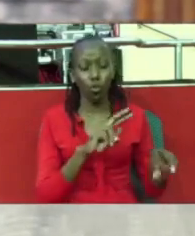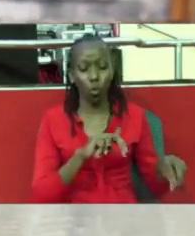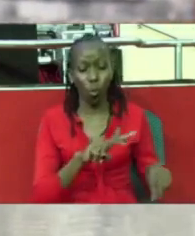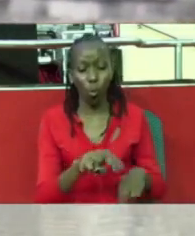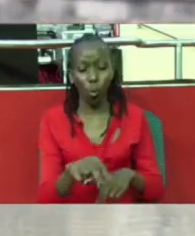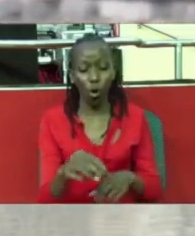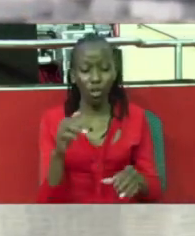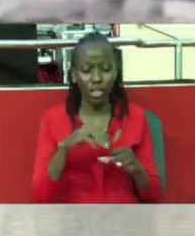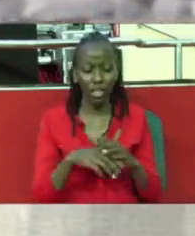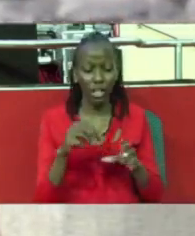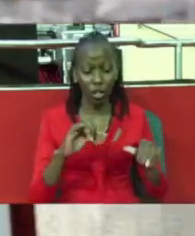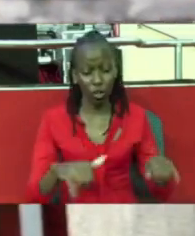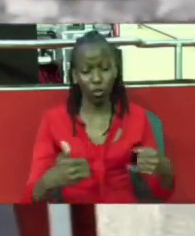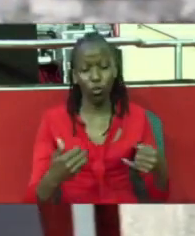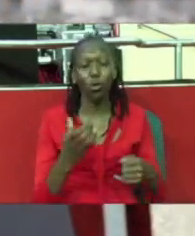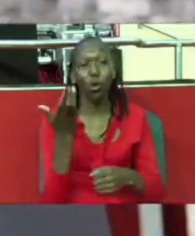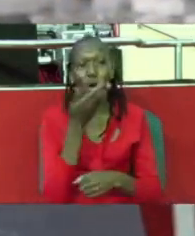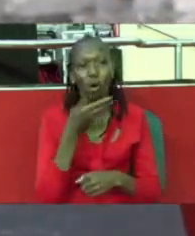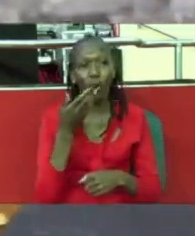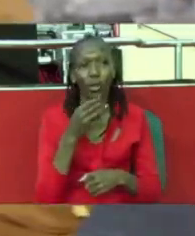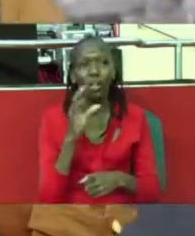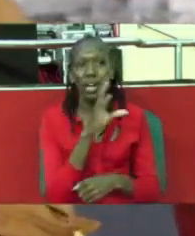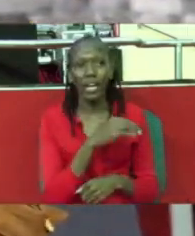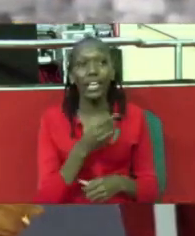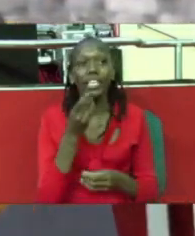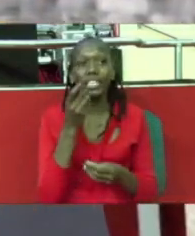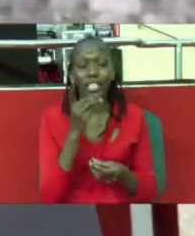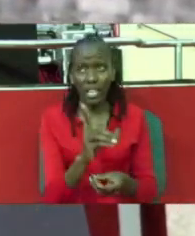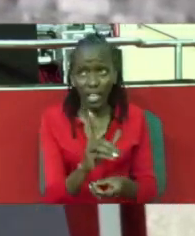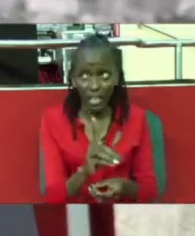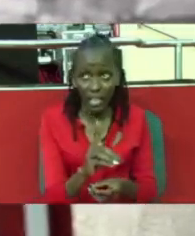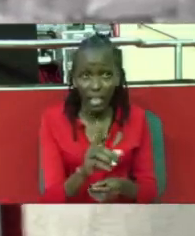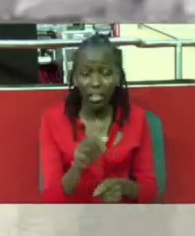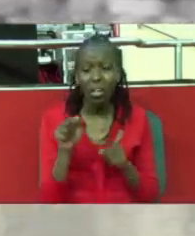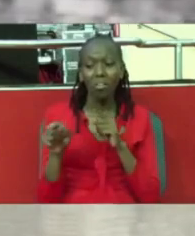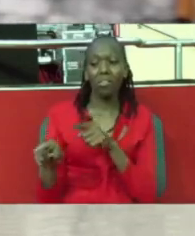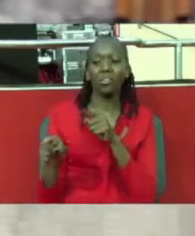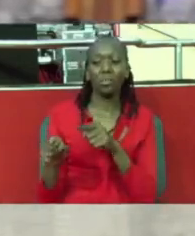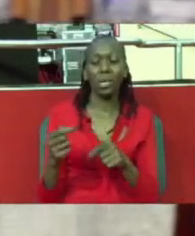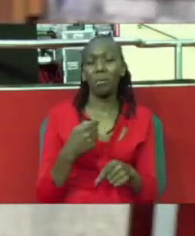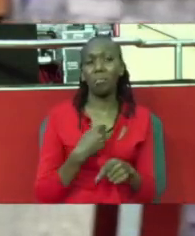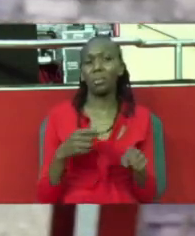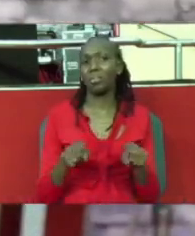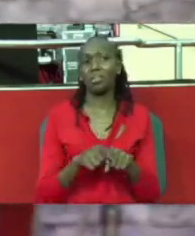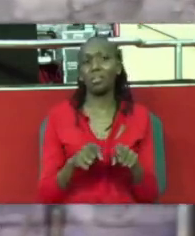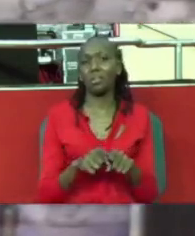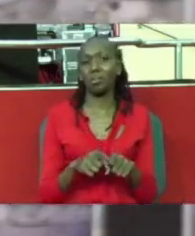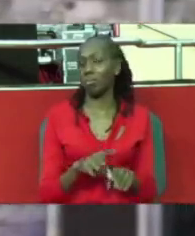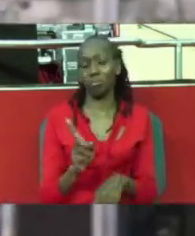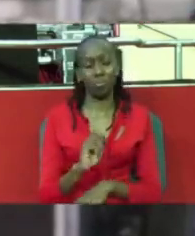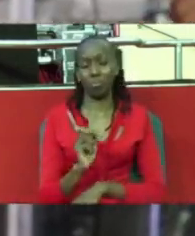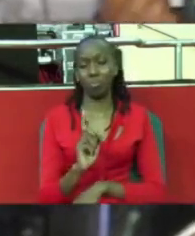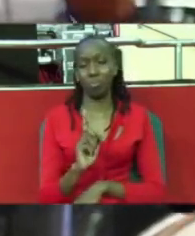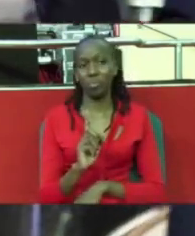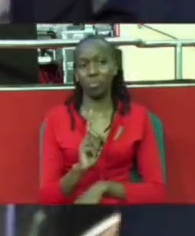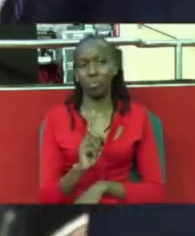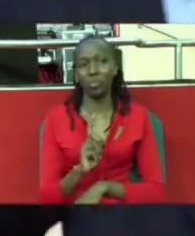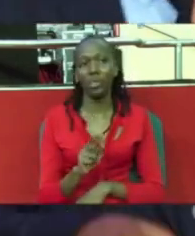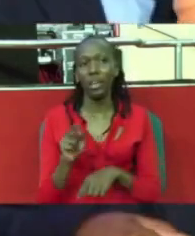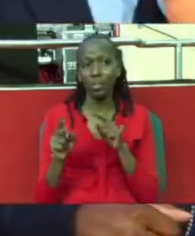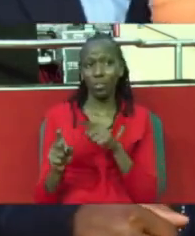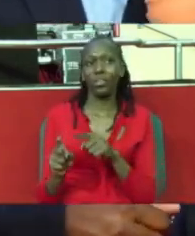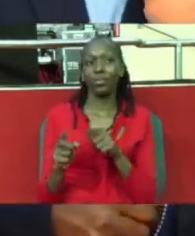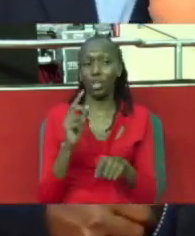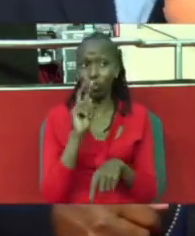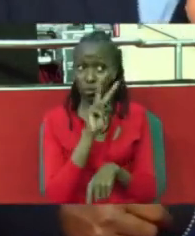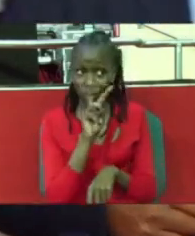kwa upya, utakaza, oh, this is not me that you see, aha, mimi si yule mliyeona, but what you are seeing, lakini unachoona, is